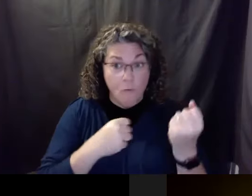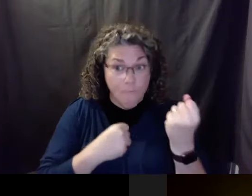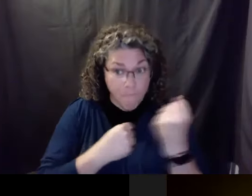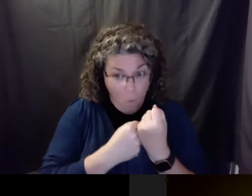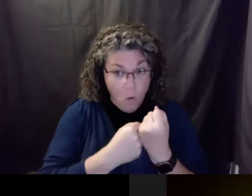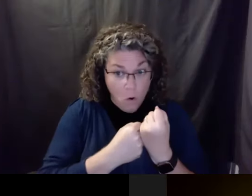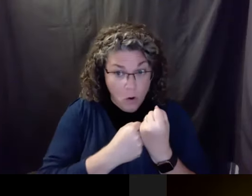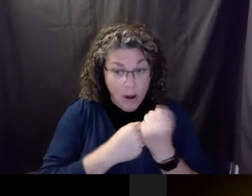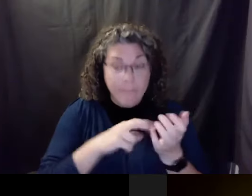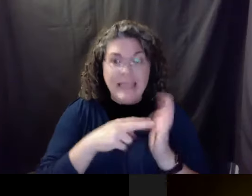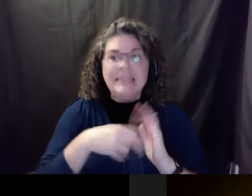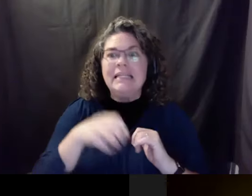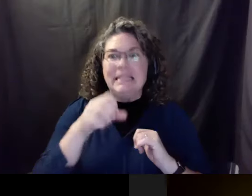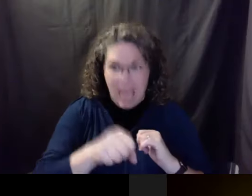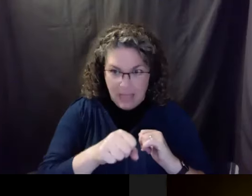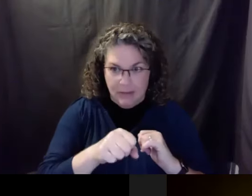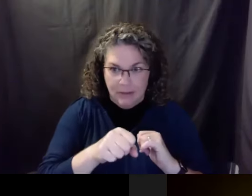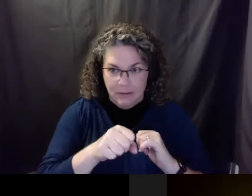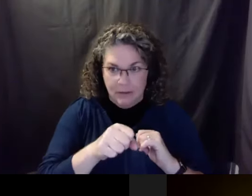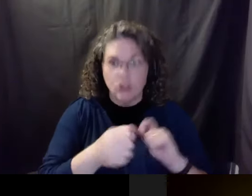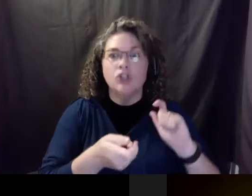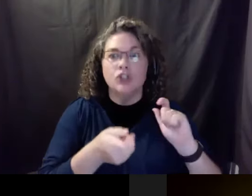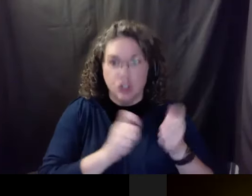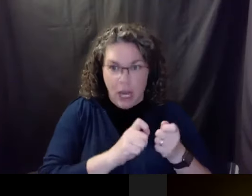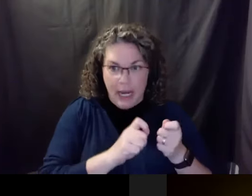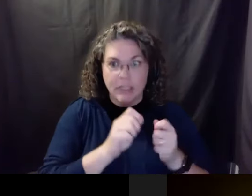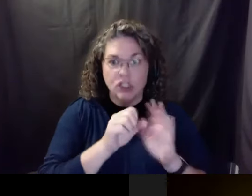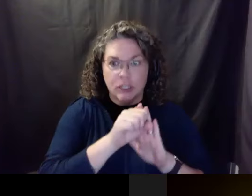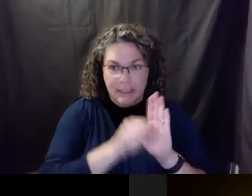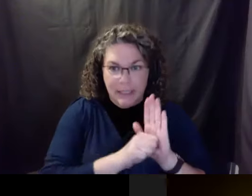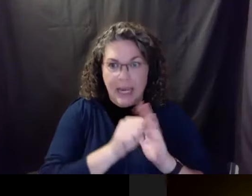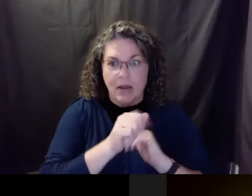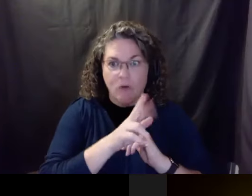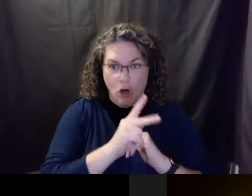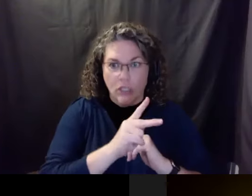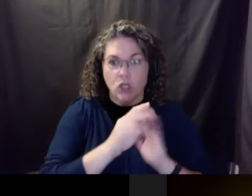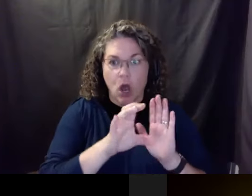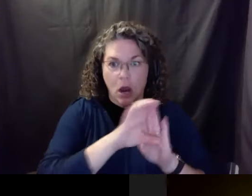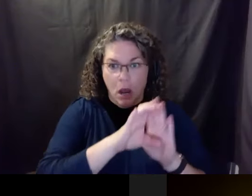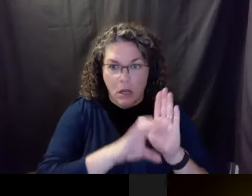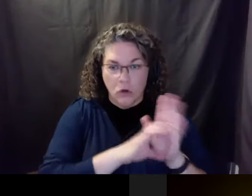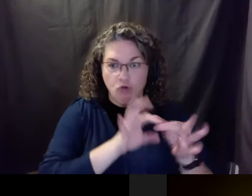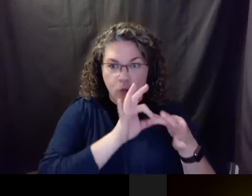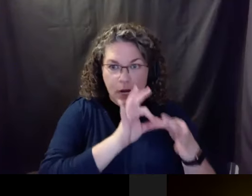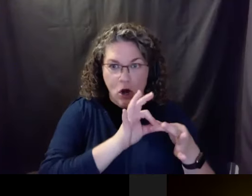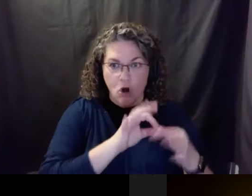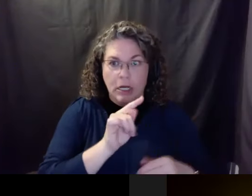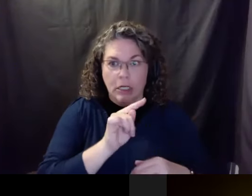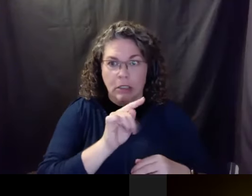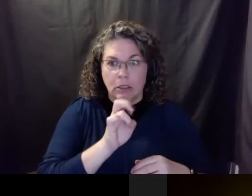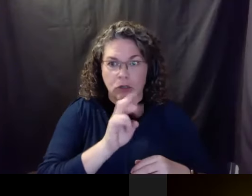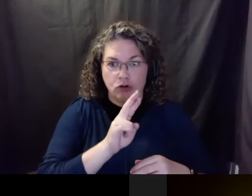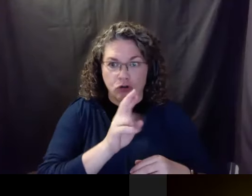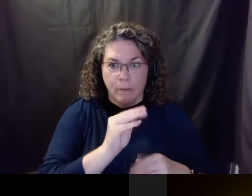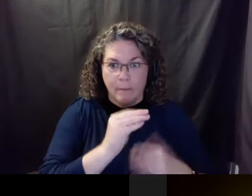in favor of changing the Arkansas Constitution regarding term limits. That means